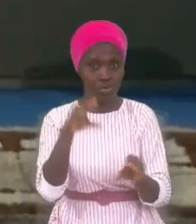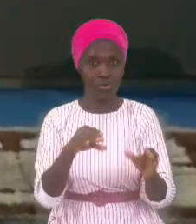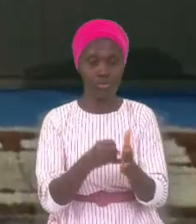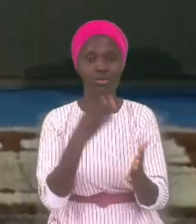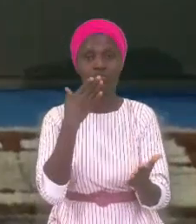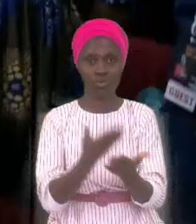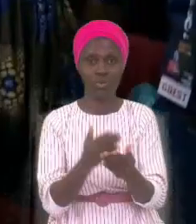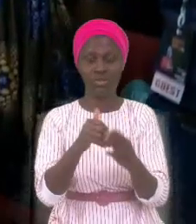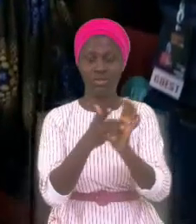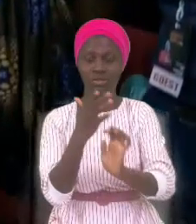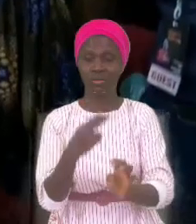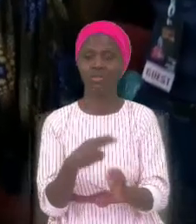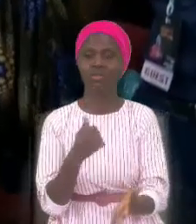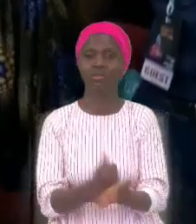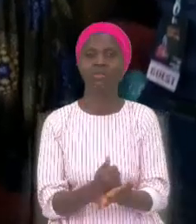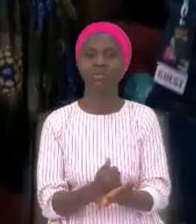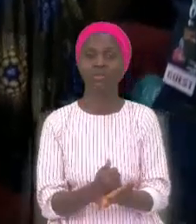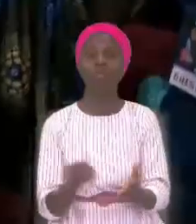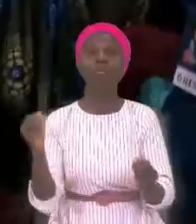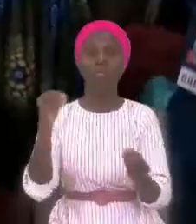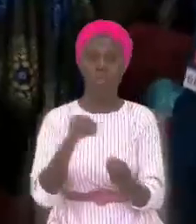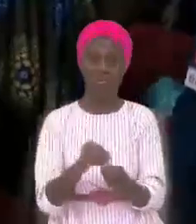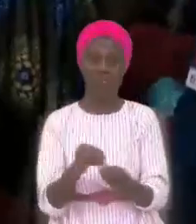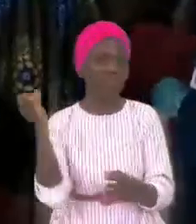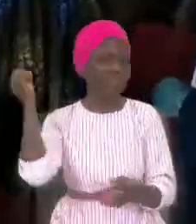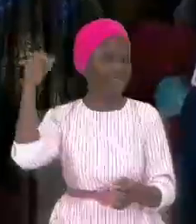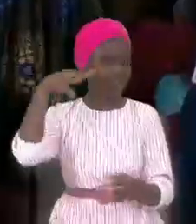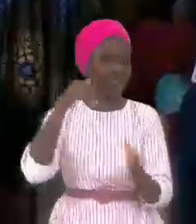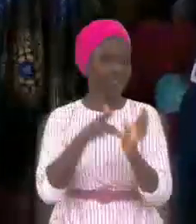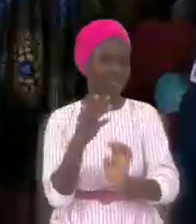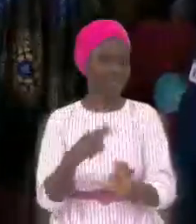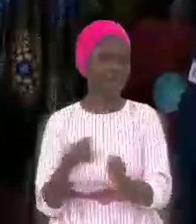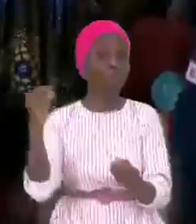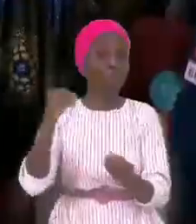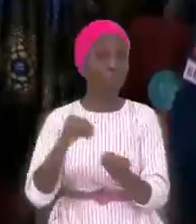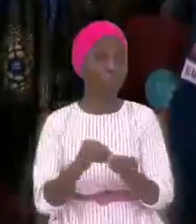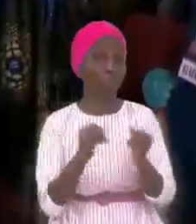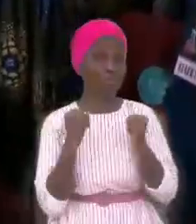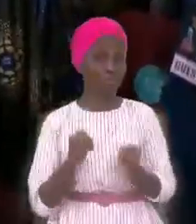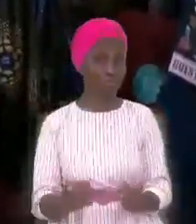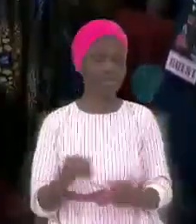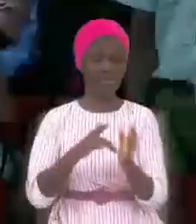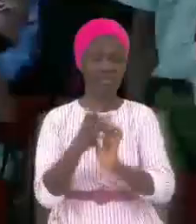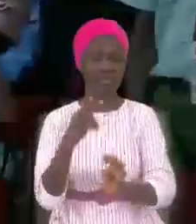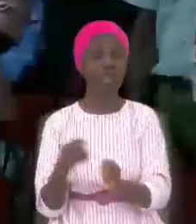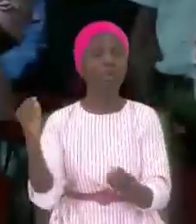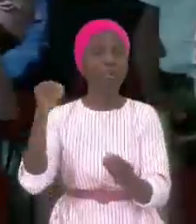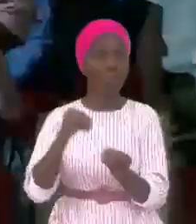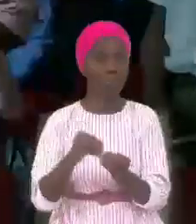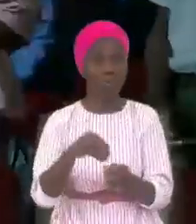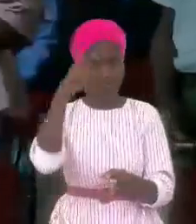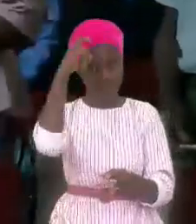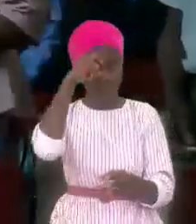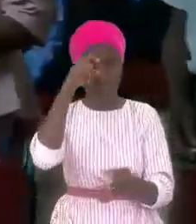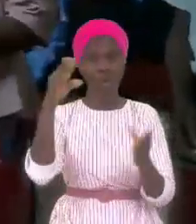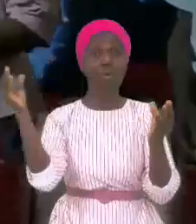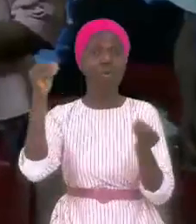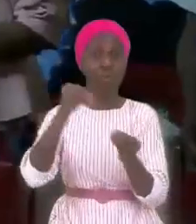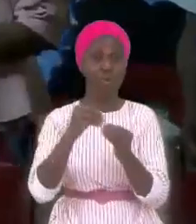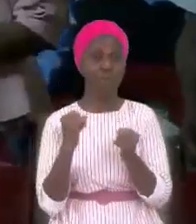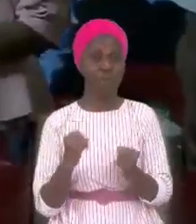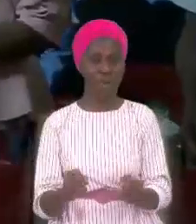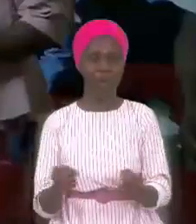name. More grace. More strength, more wisdom, more power,